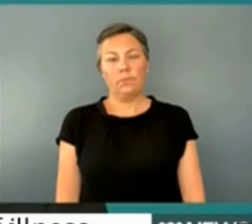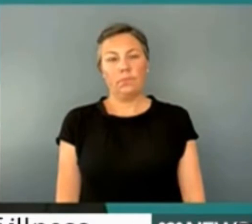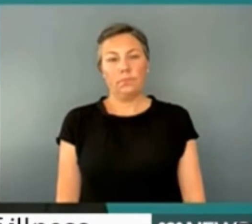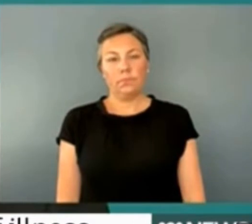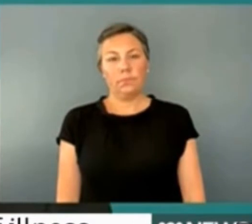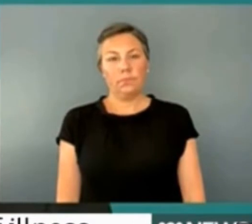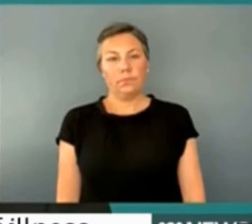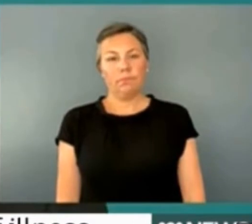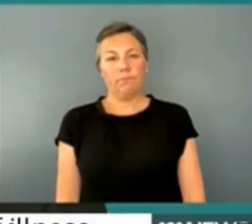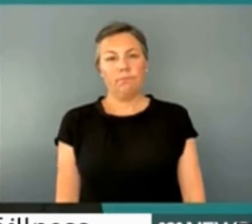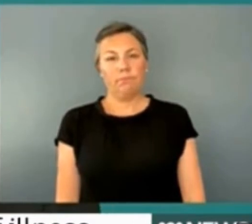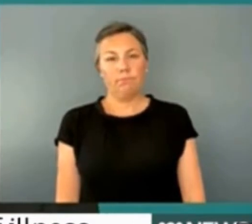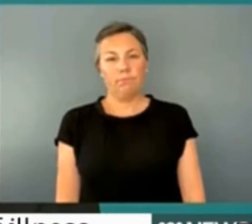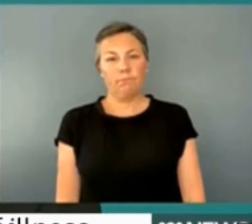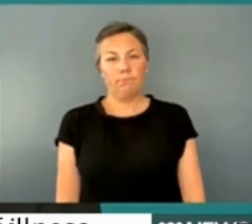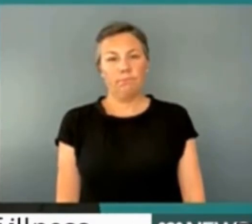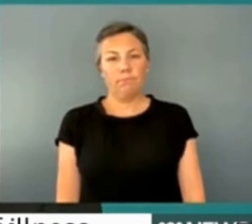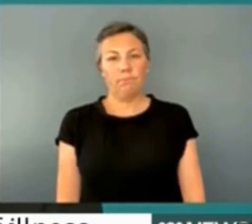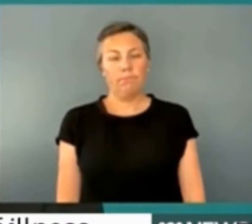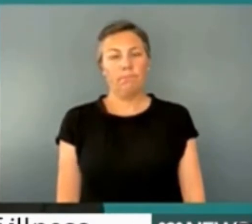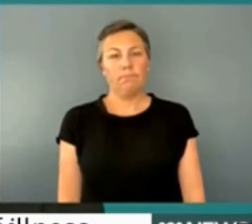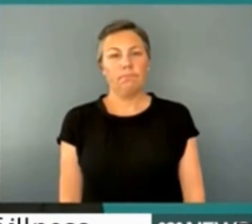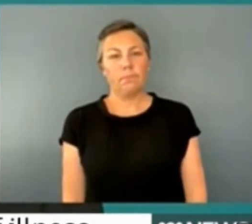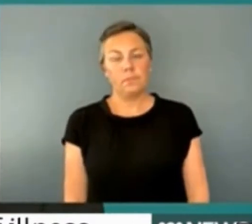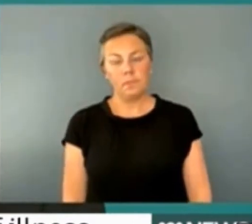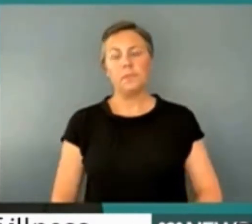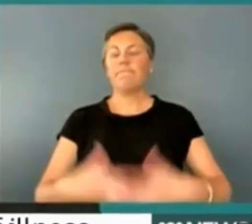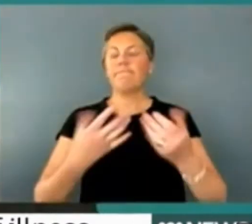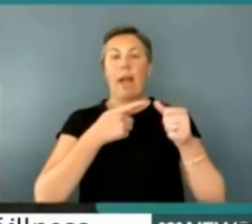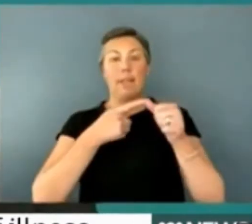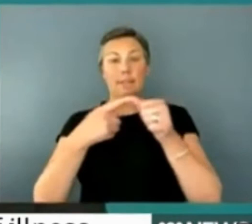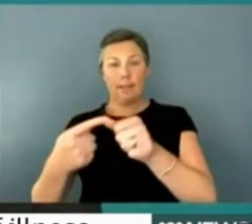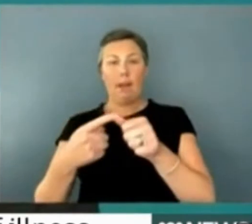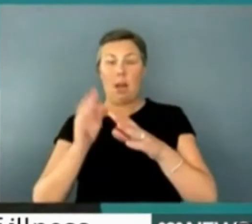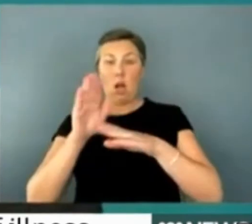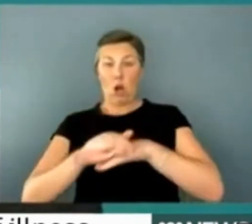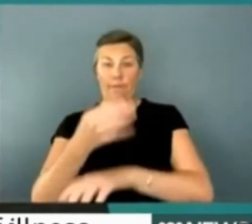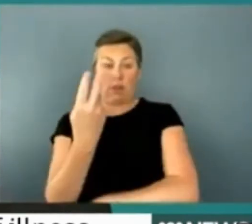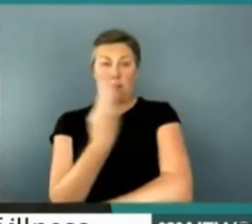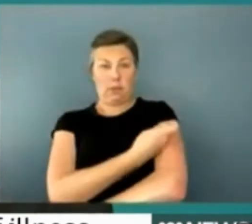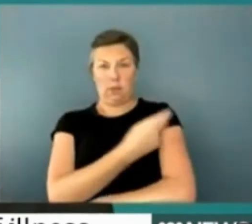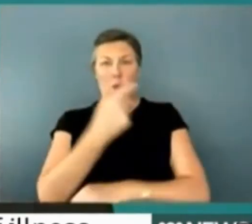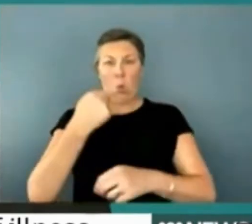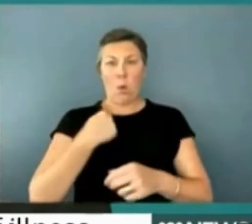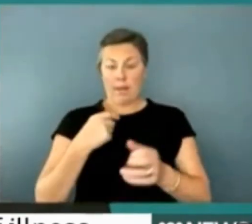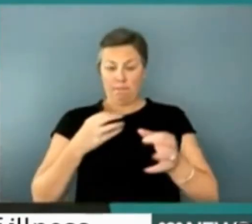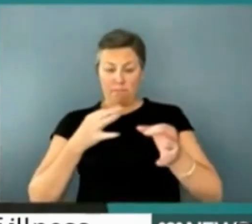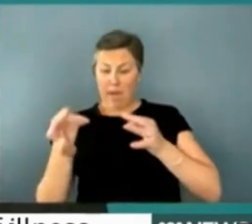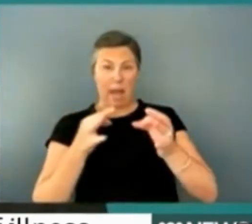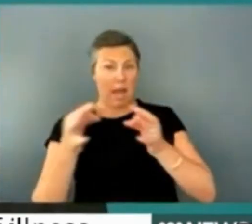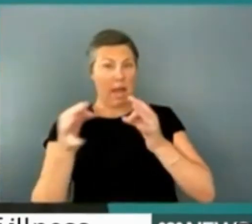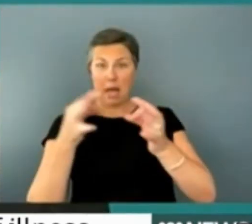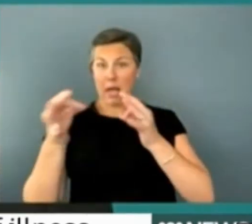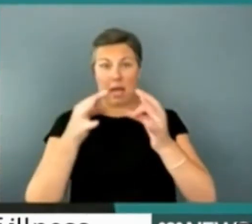vaccine? So in terms of the vaccine, we are continuing with all of our planning as has been already outlined